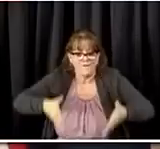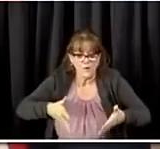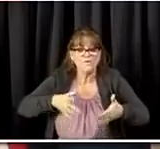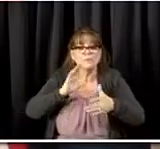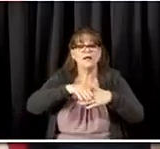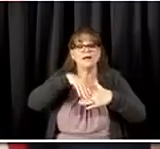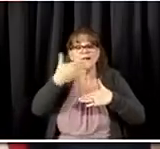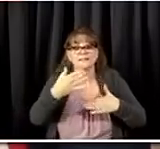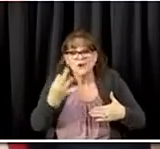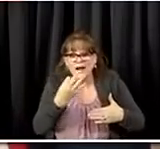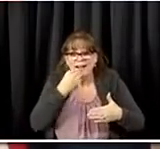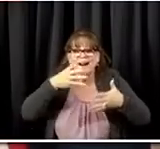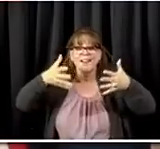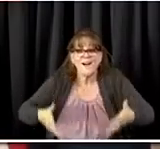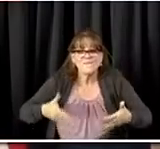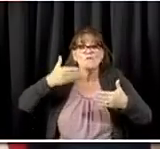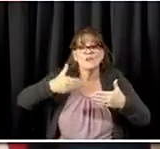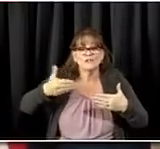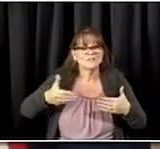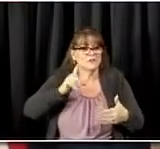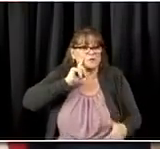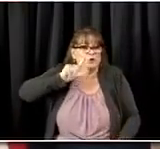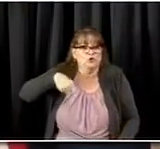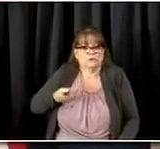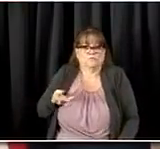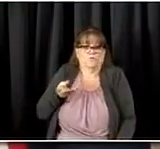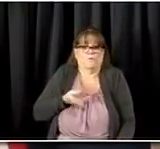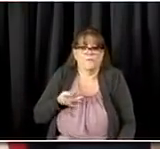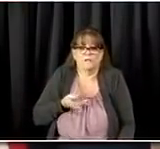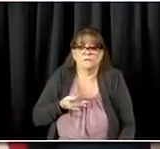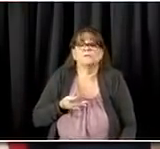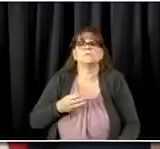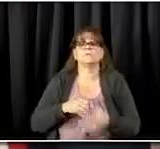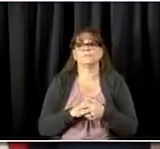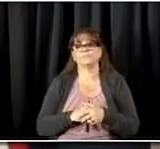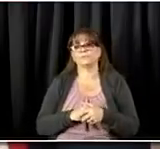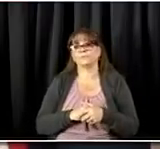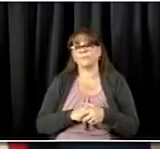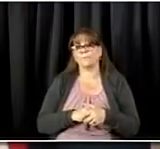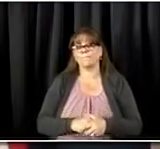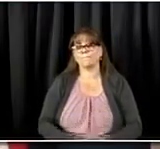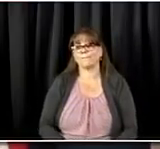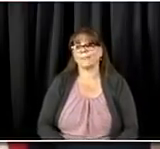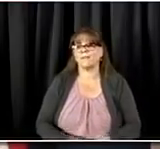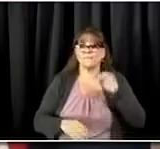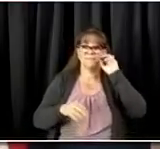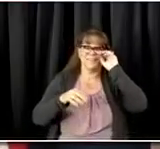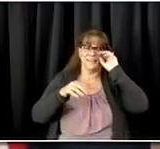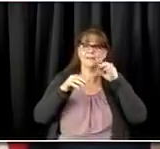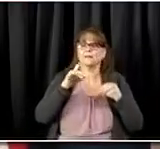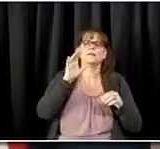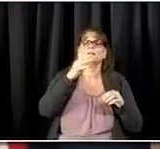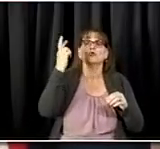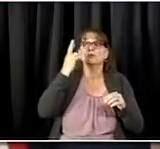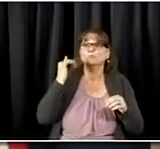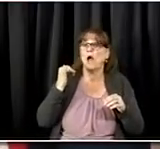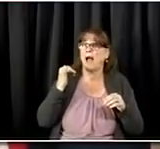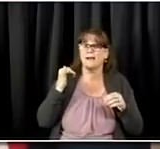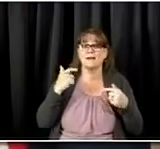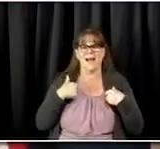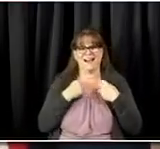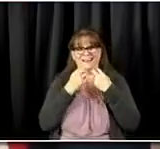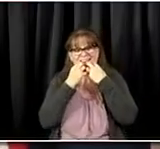plus Gia. And that's at the end of the day, that's because, of course, we care deeply about my parents.